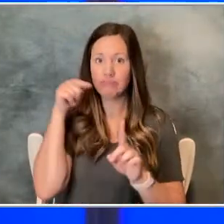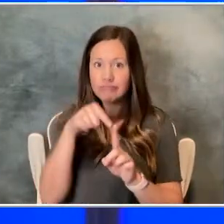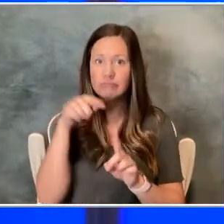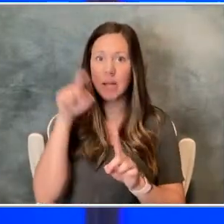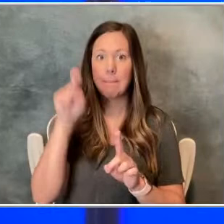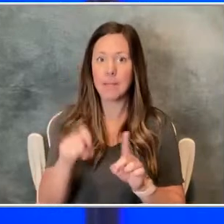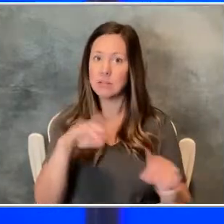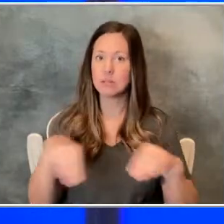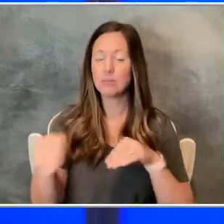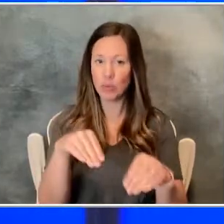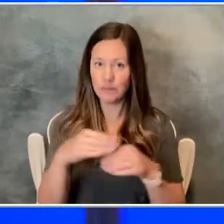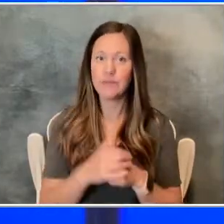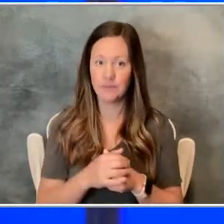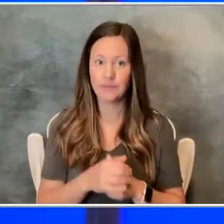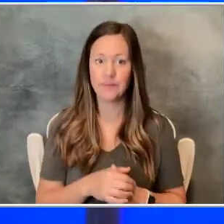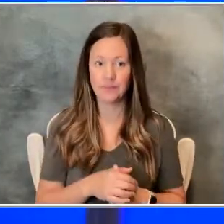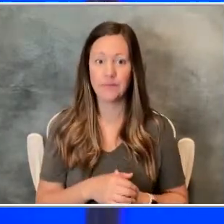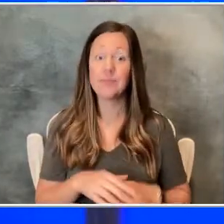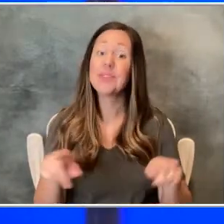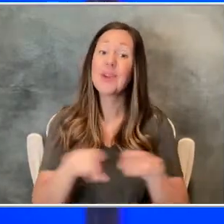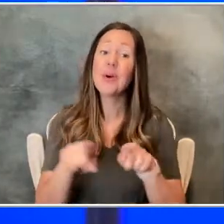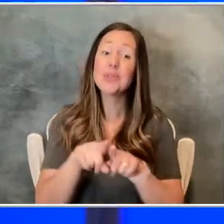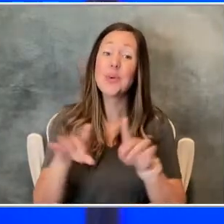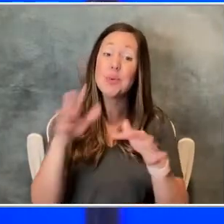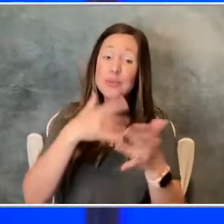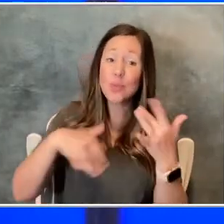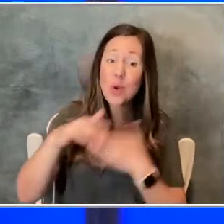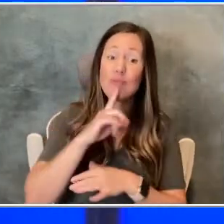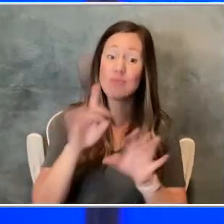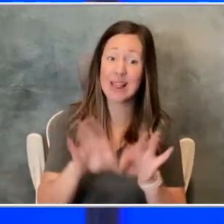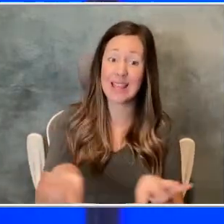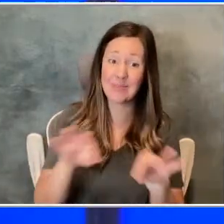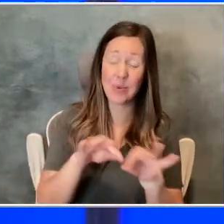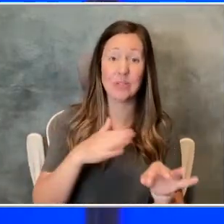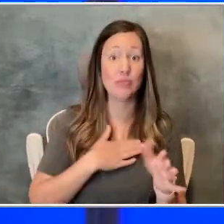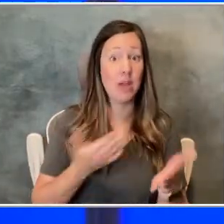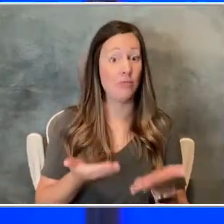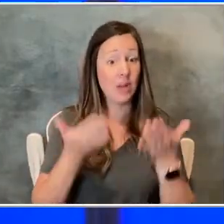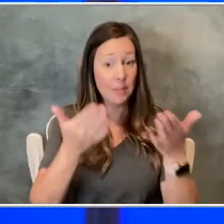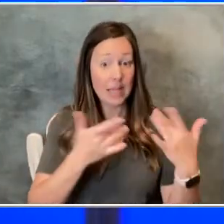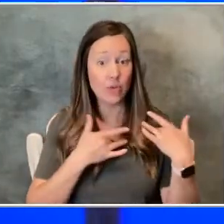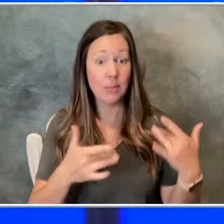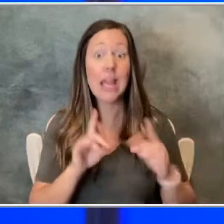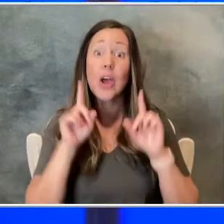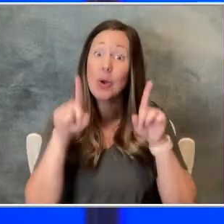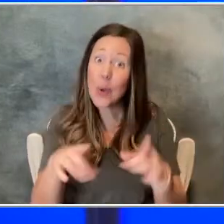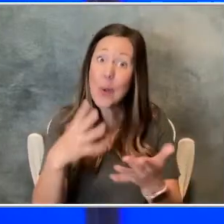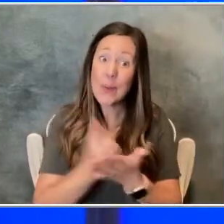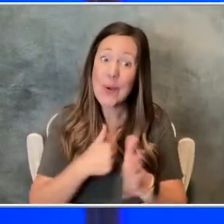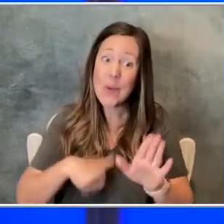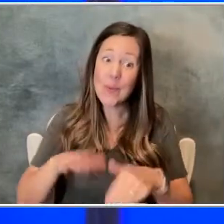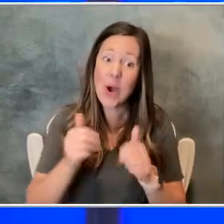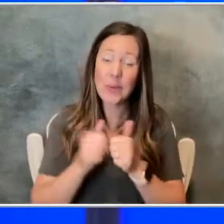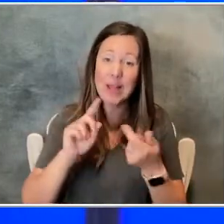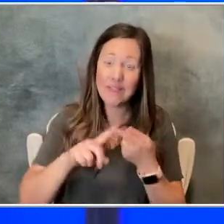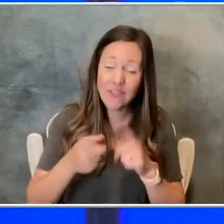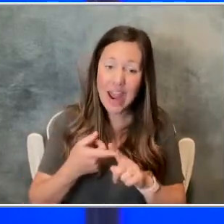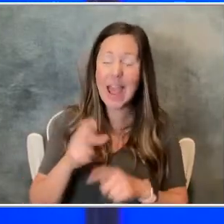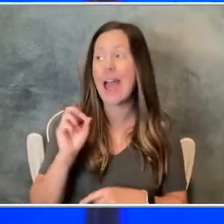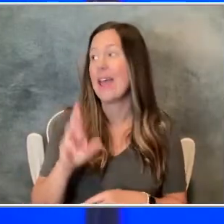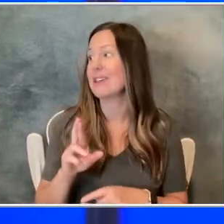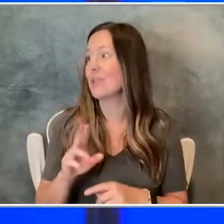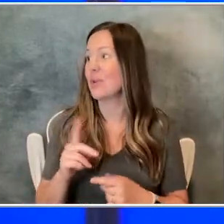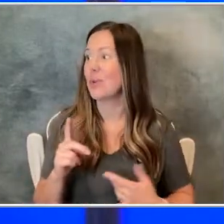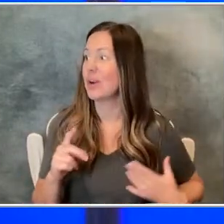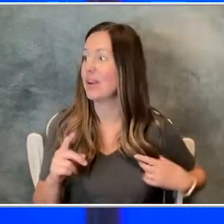it's also about socializing. So really my recommendation tends to be go on a walk with your friends, or go out